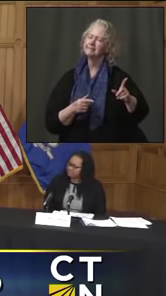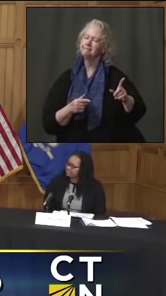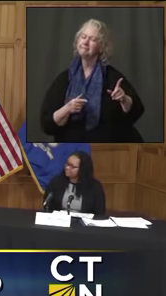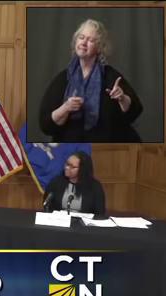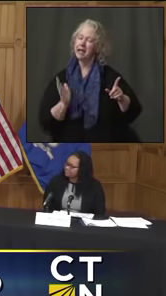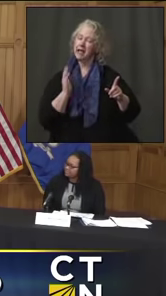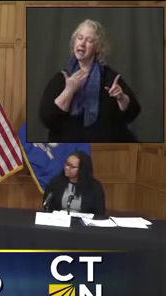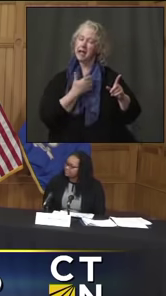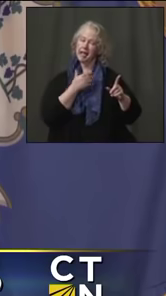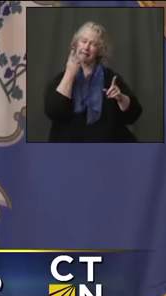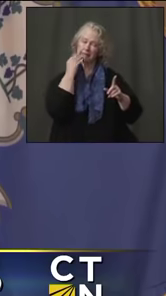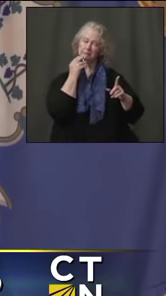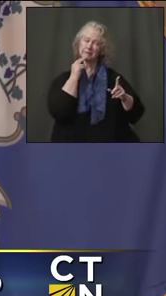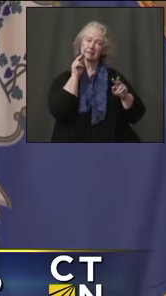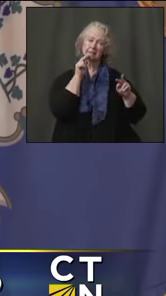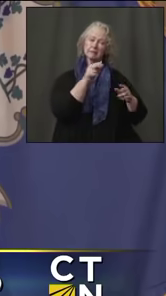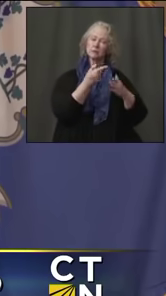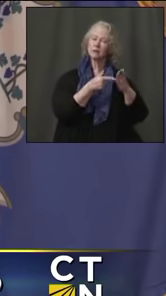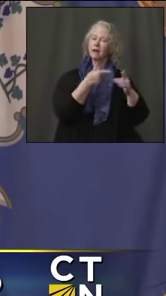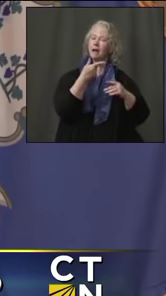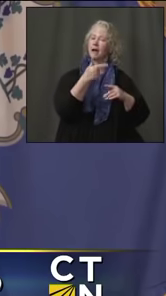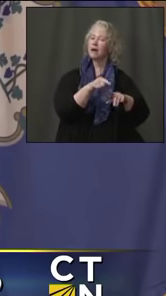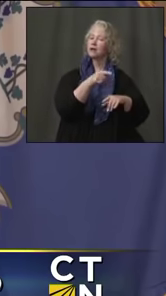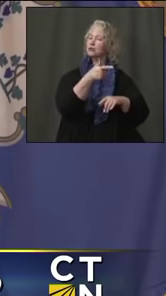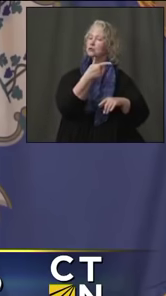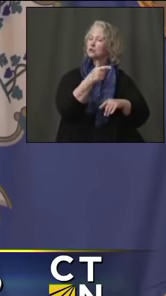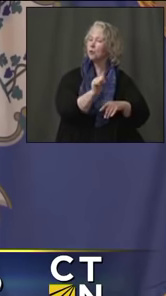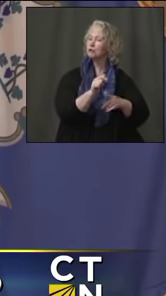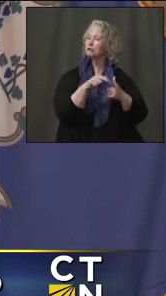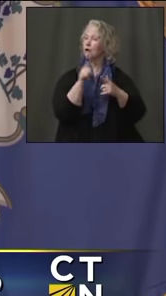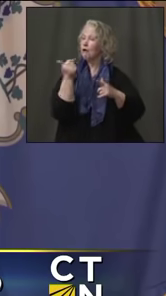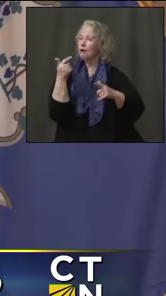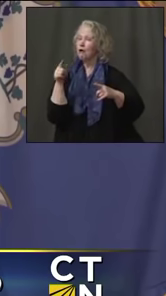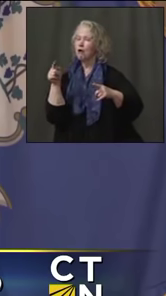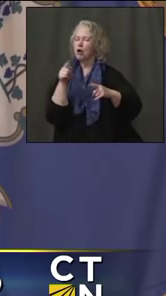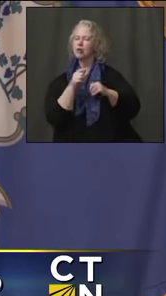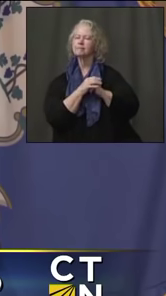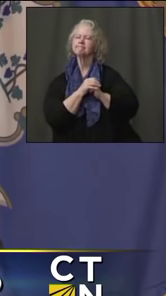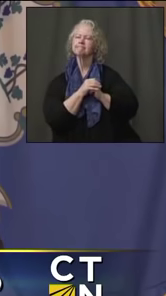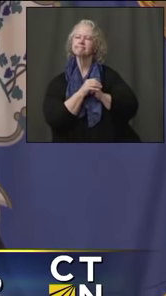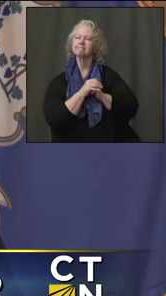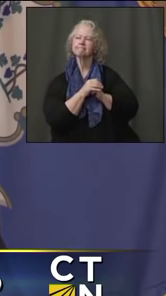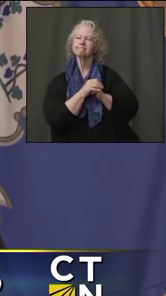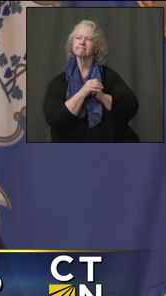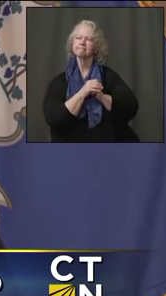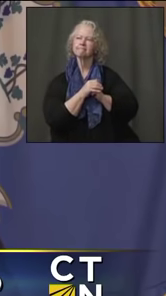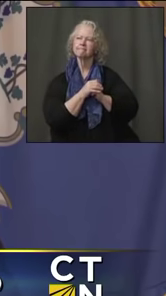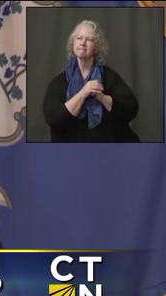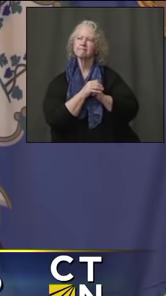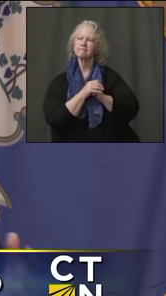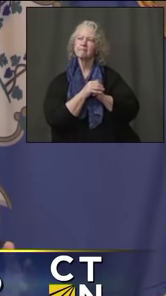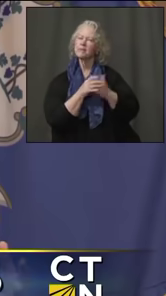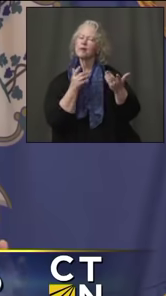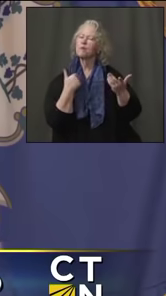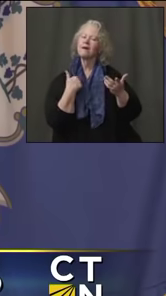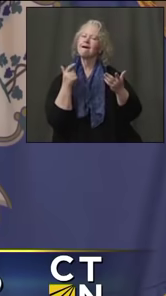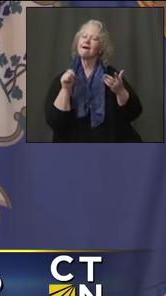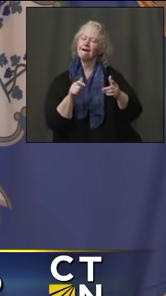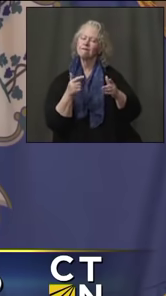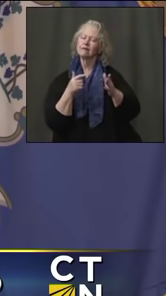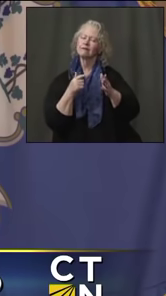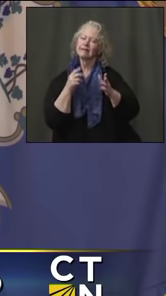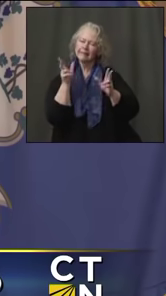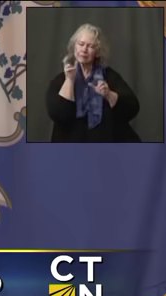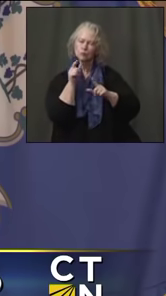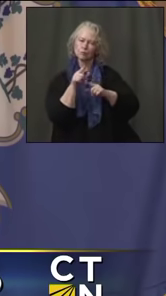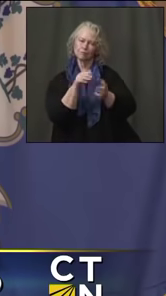and looking at Georgia and other places opening up early, is that we have to listen to the healthcare professionals. We have to